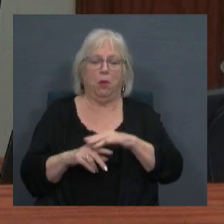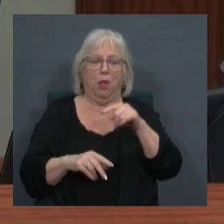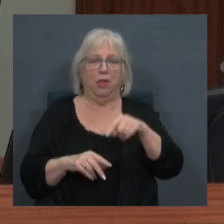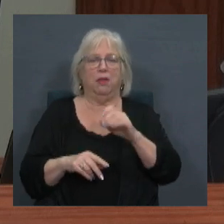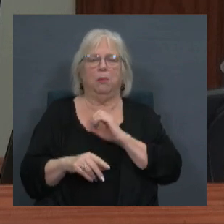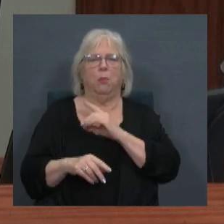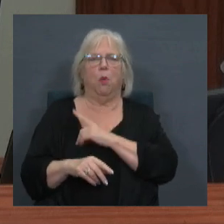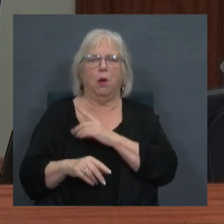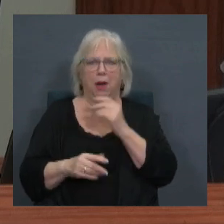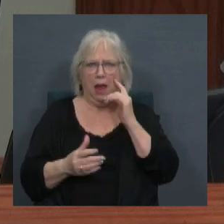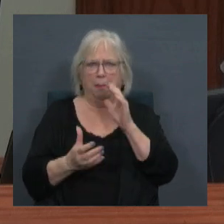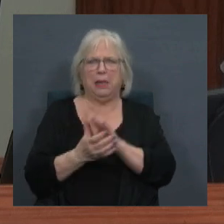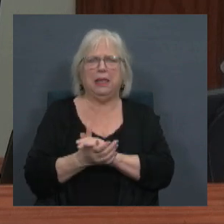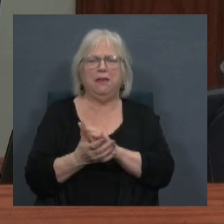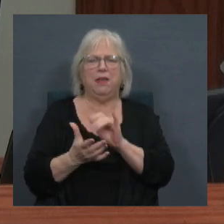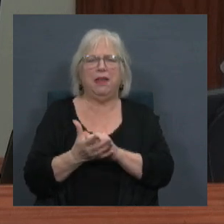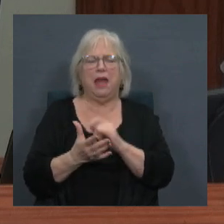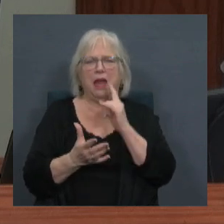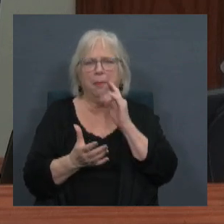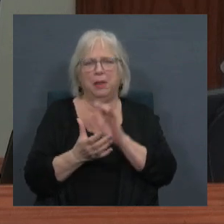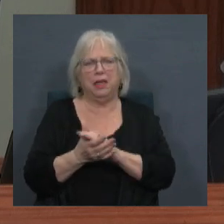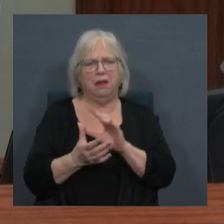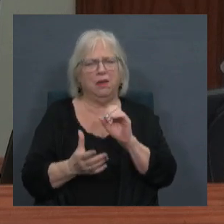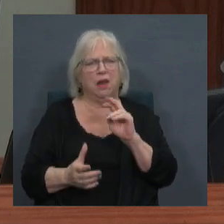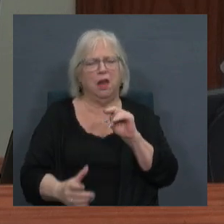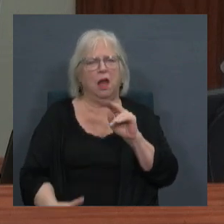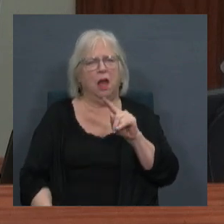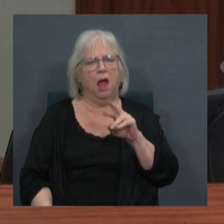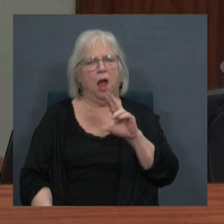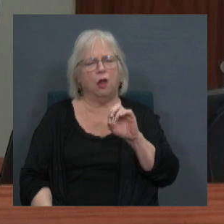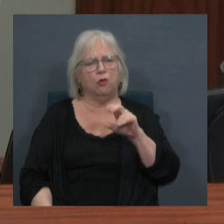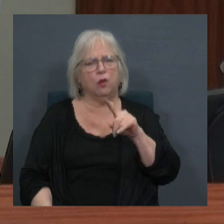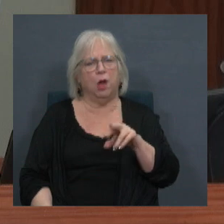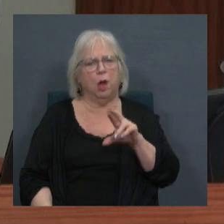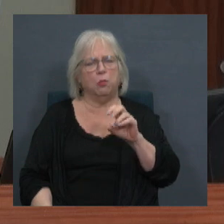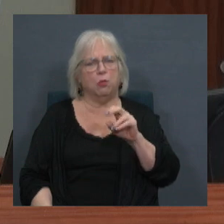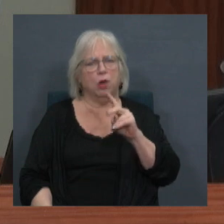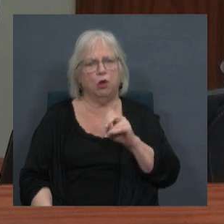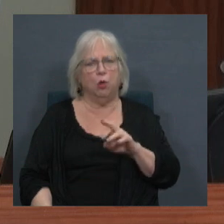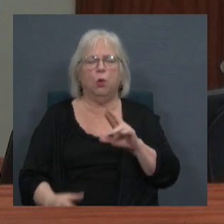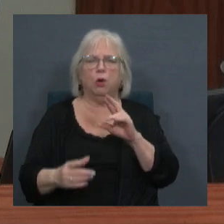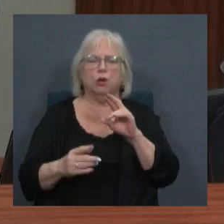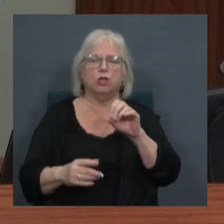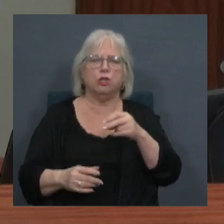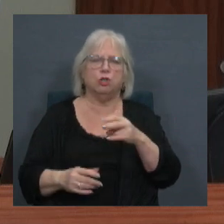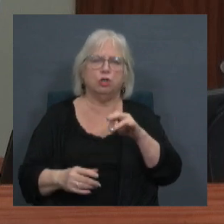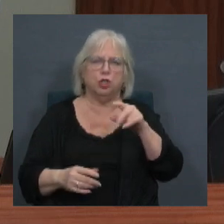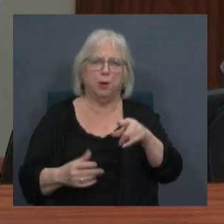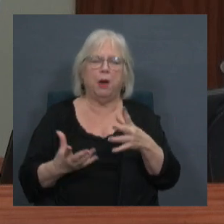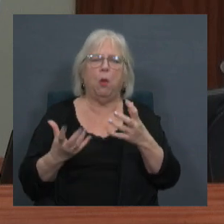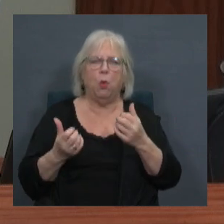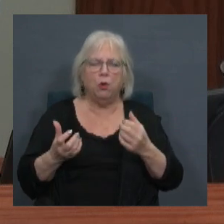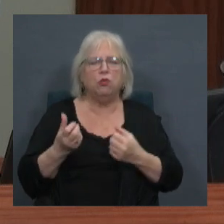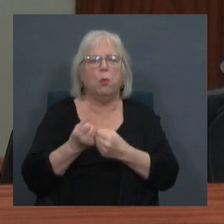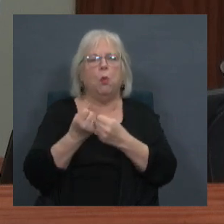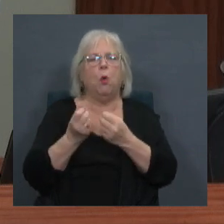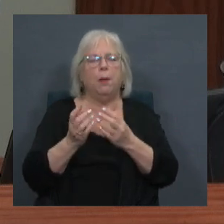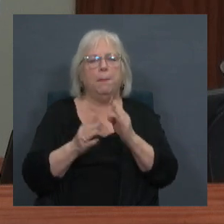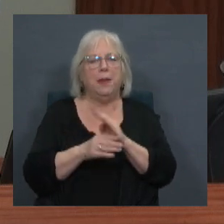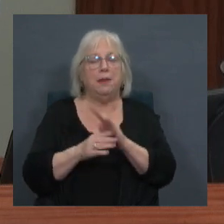I believe in that, and I believe in entrepreneurship, and I want to support business development. I just don't believe this is a place